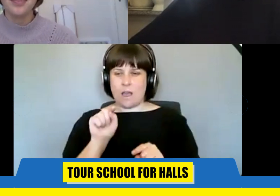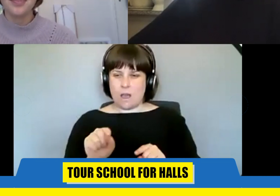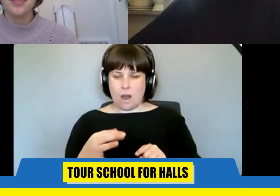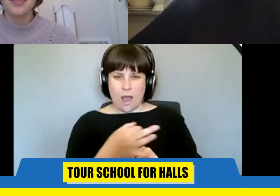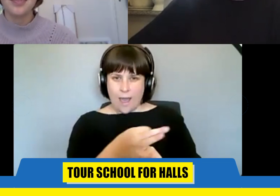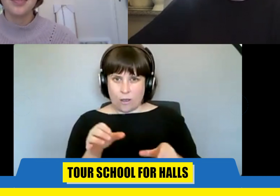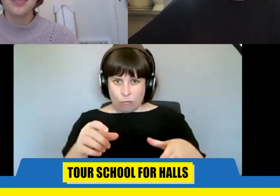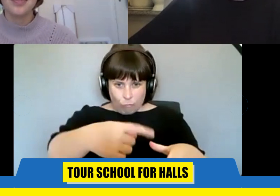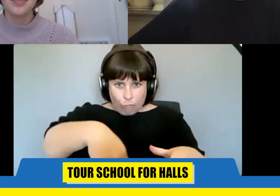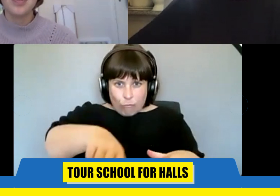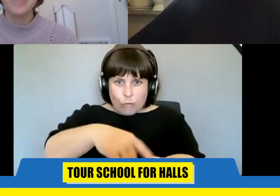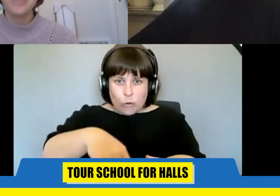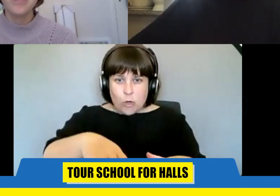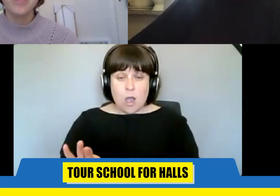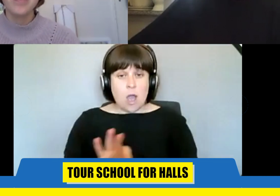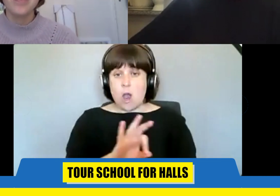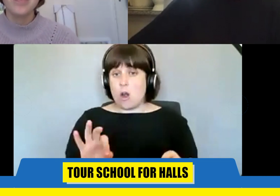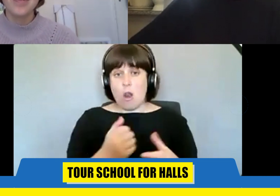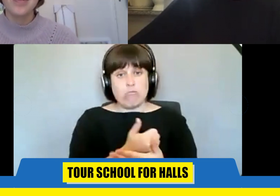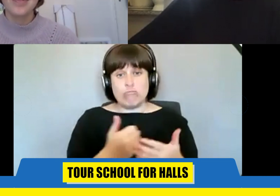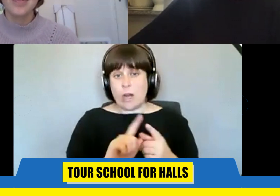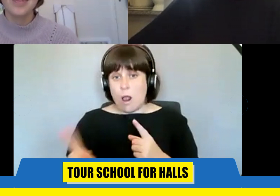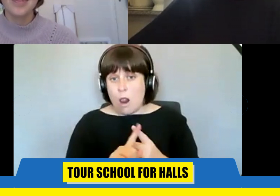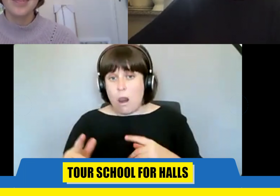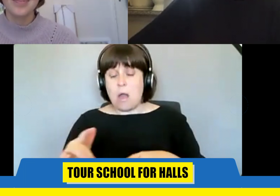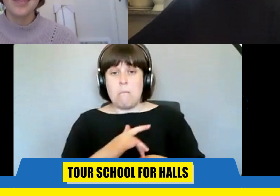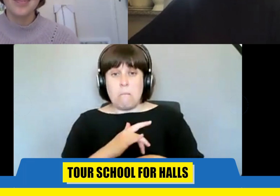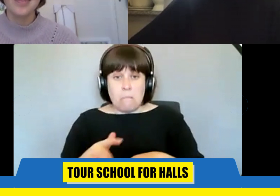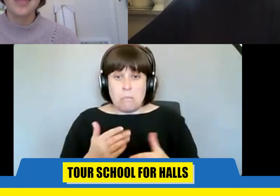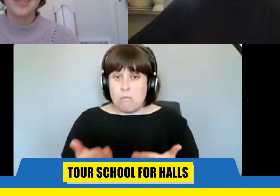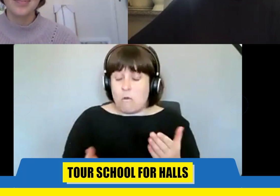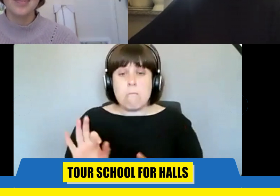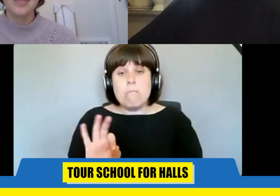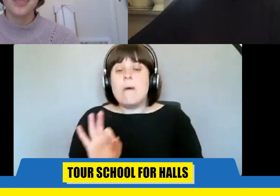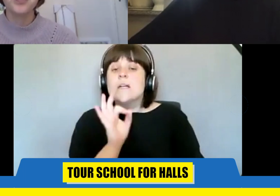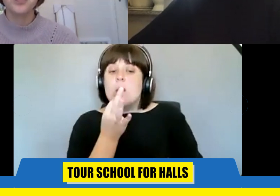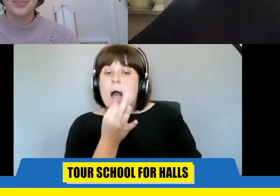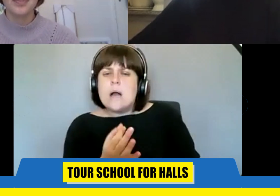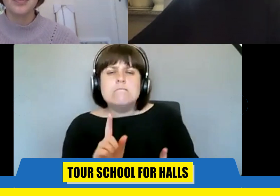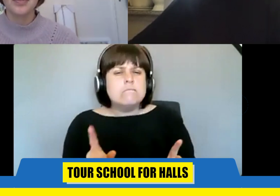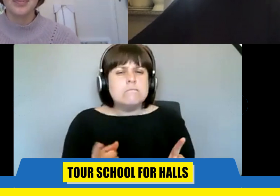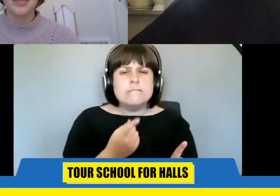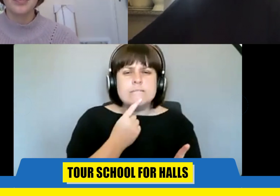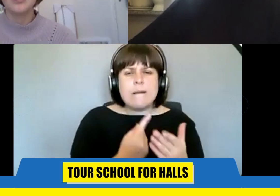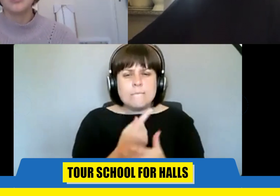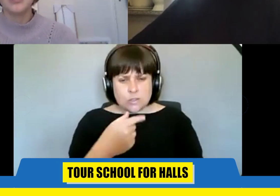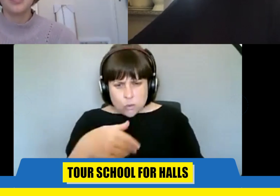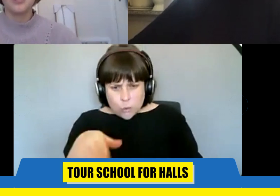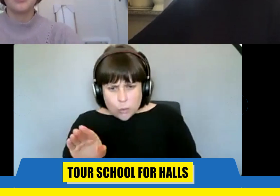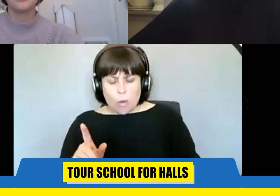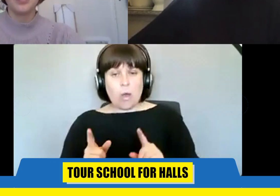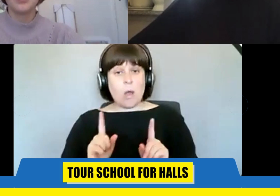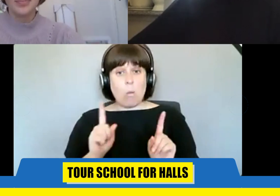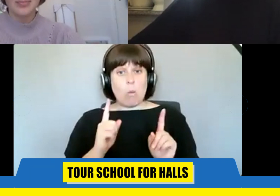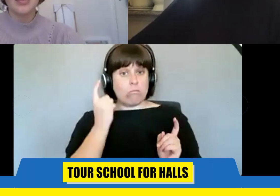of infrequent attenders what sorts of events they'd had attended and what sorts of events they might be